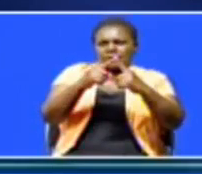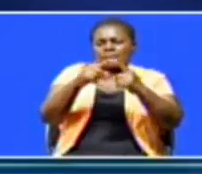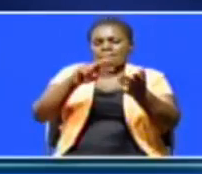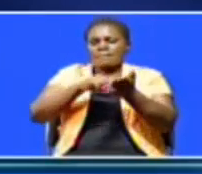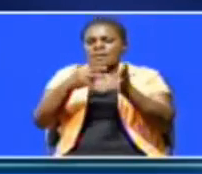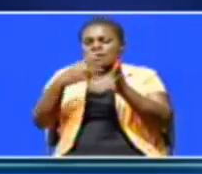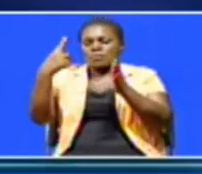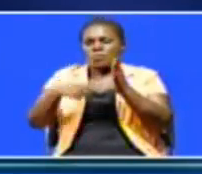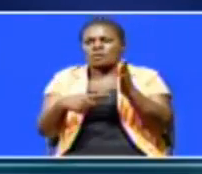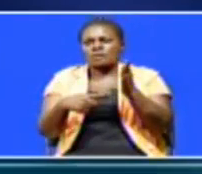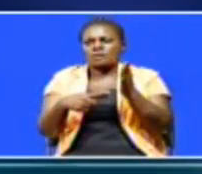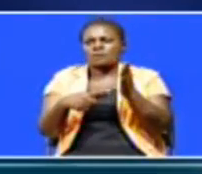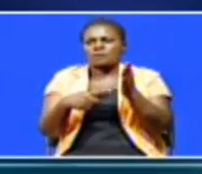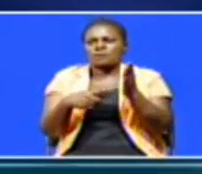therefore